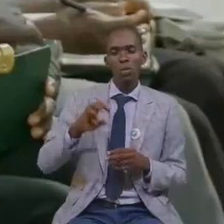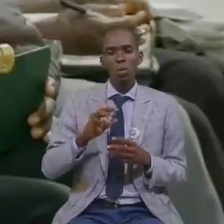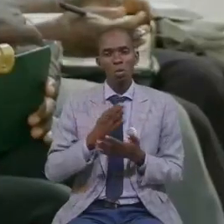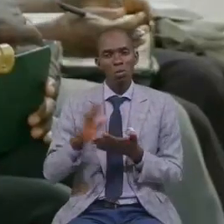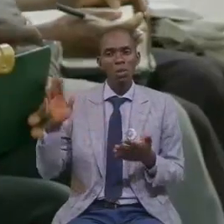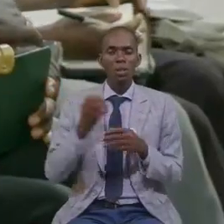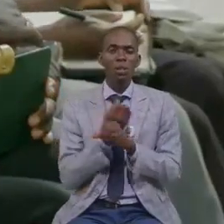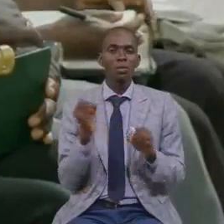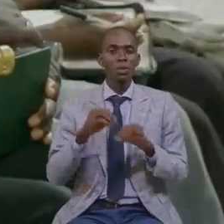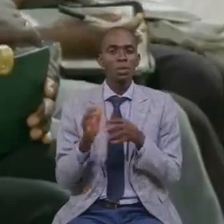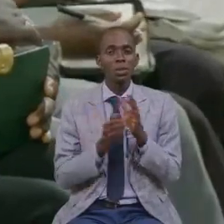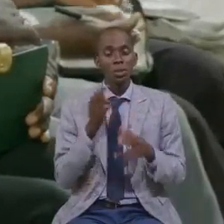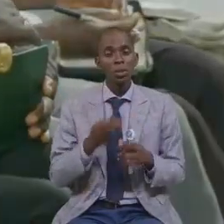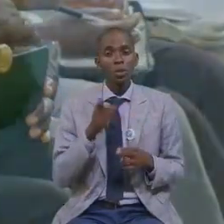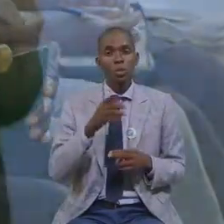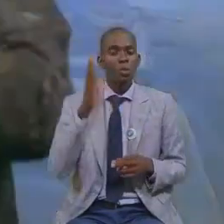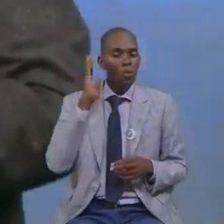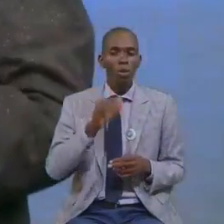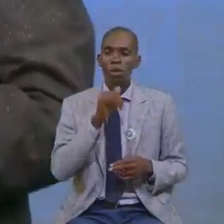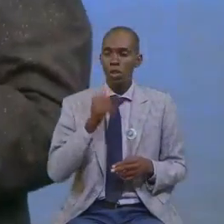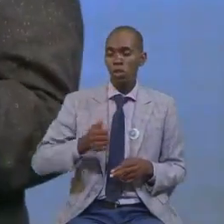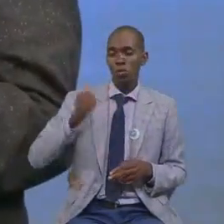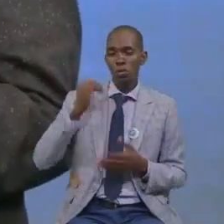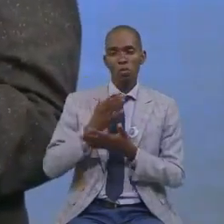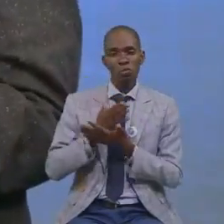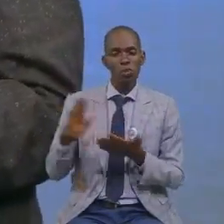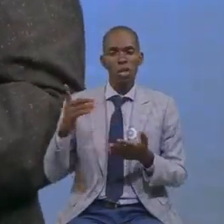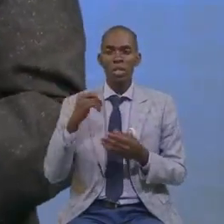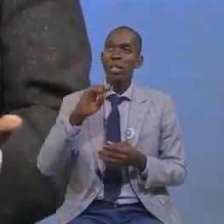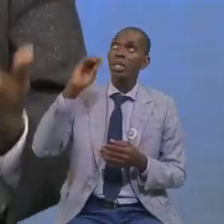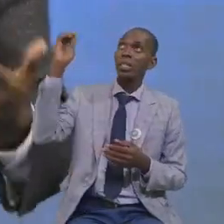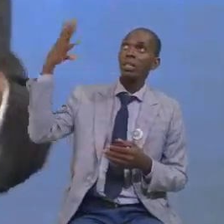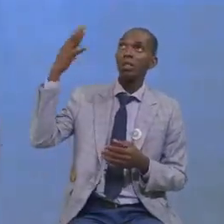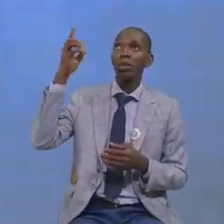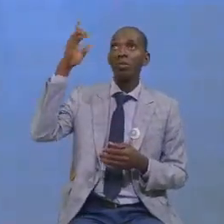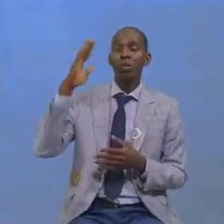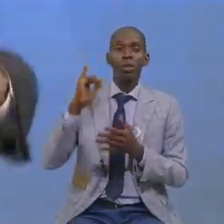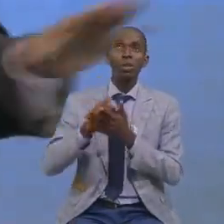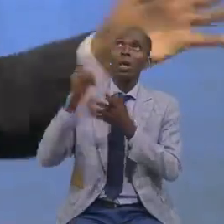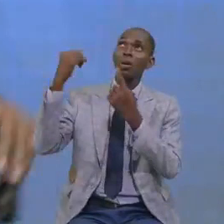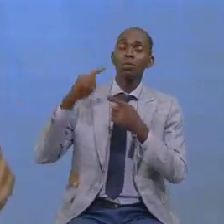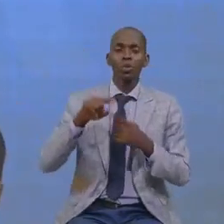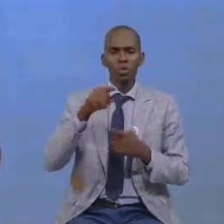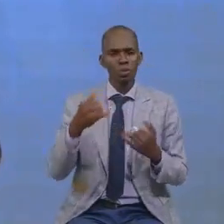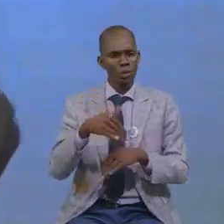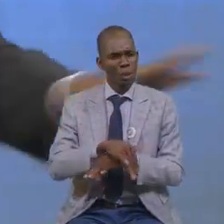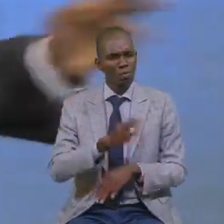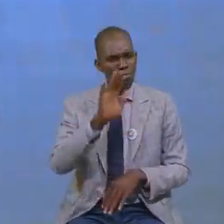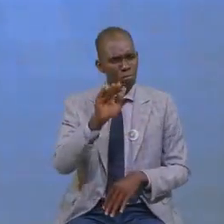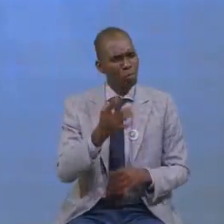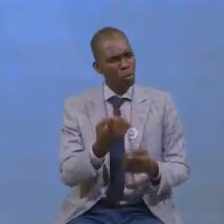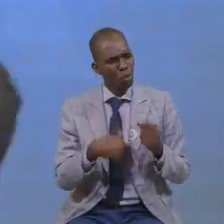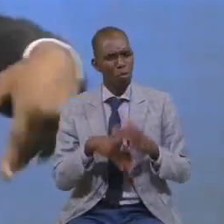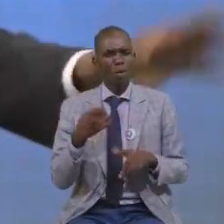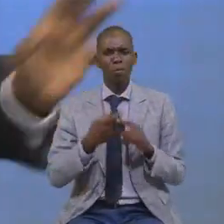will not refuse the grace of God that comes to you tonight. And he says, come. Come out of darkness, come out